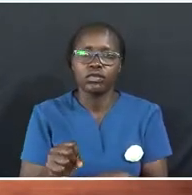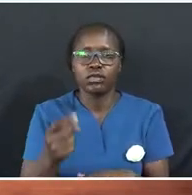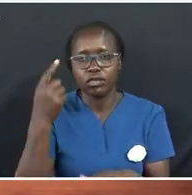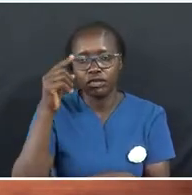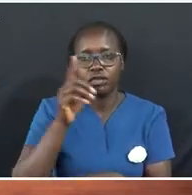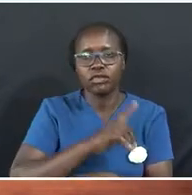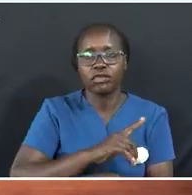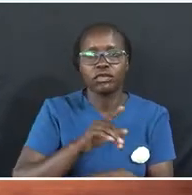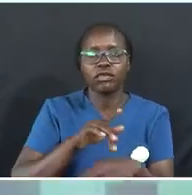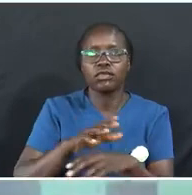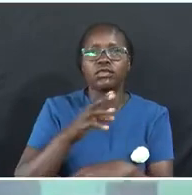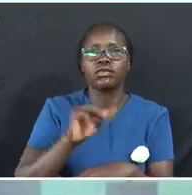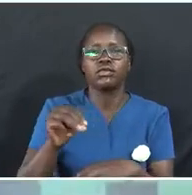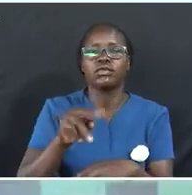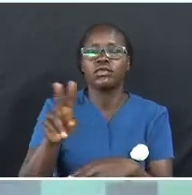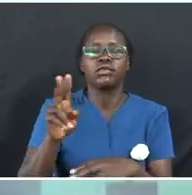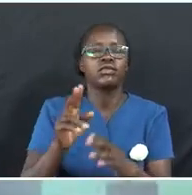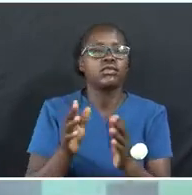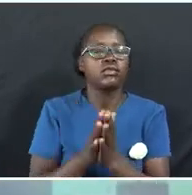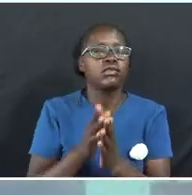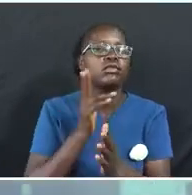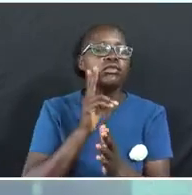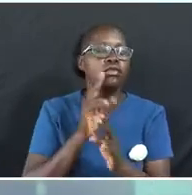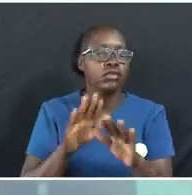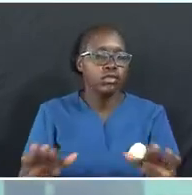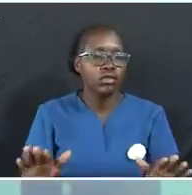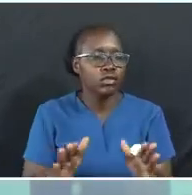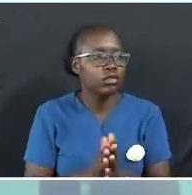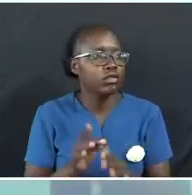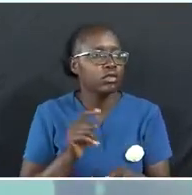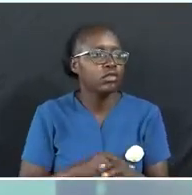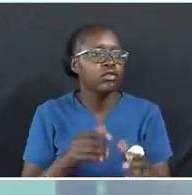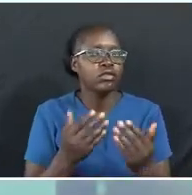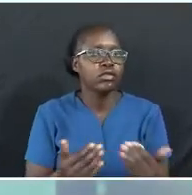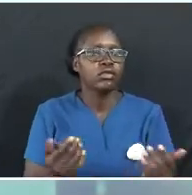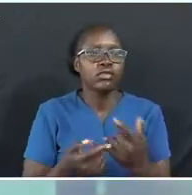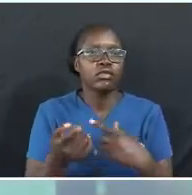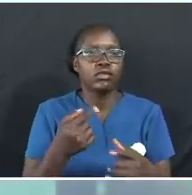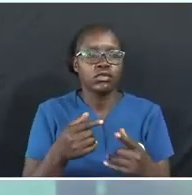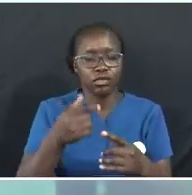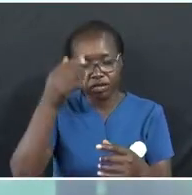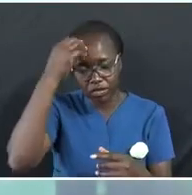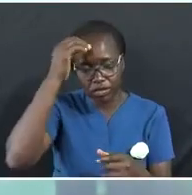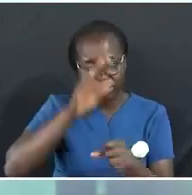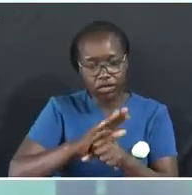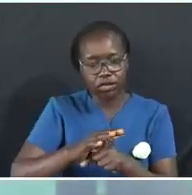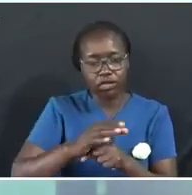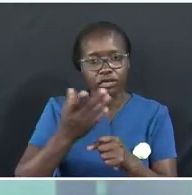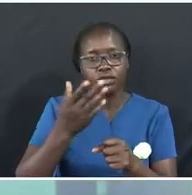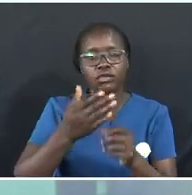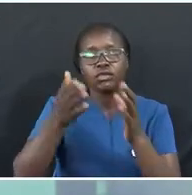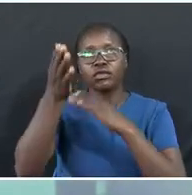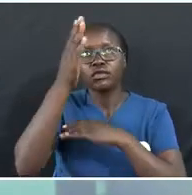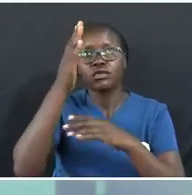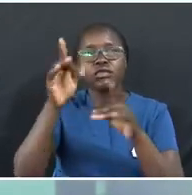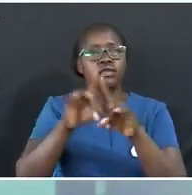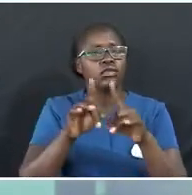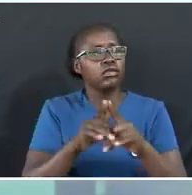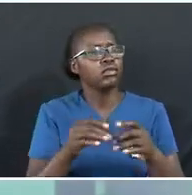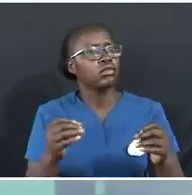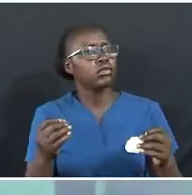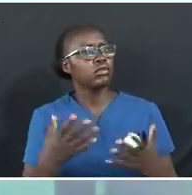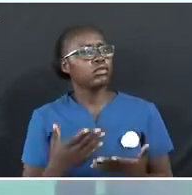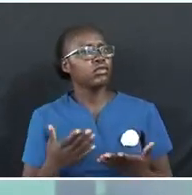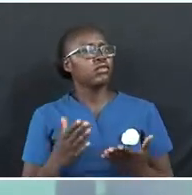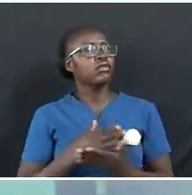vineyard. Yes, you know, when the children came here and said, for the kingdom of heaven is like, I said, wow, my